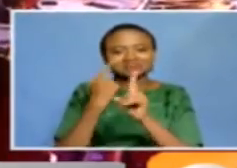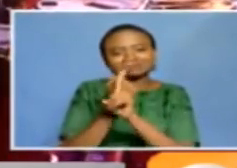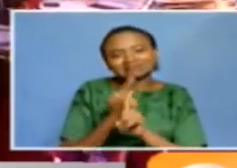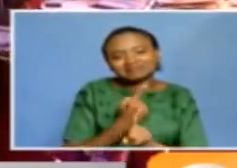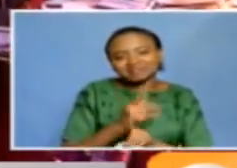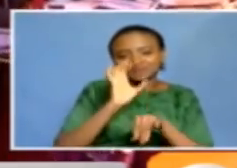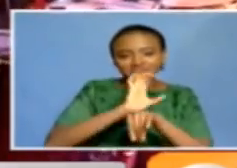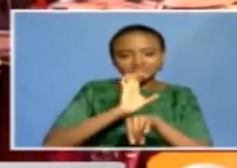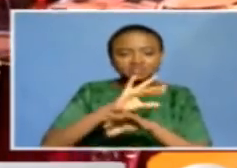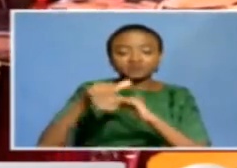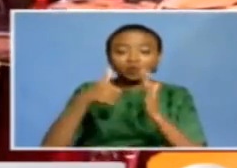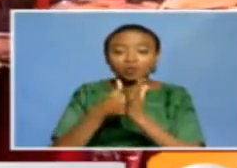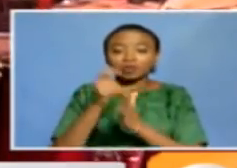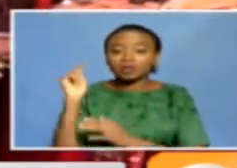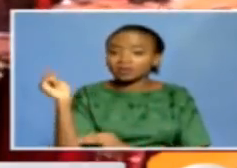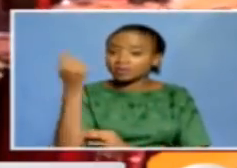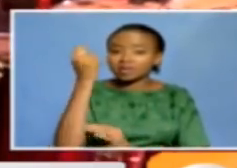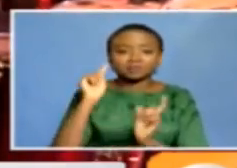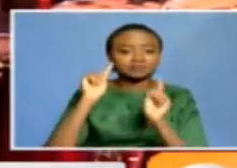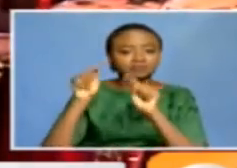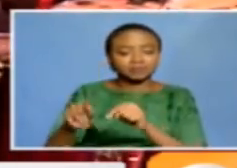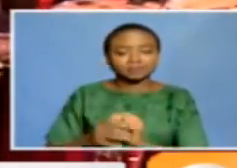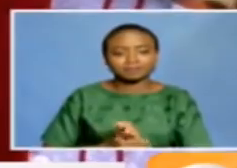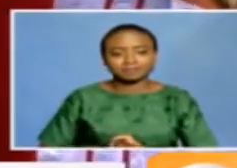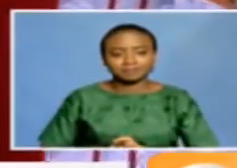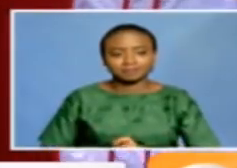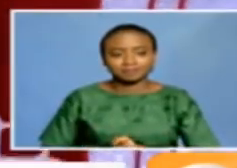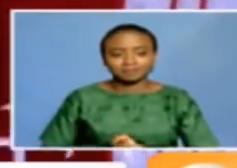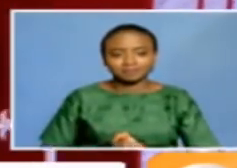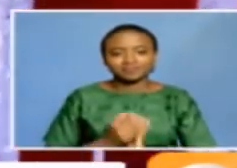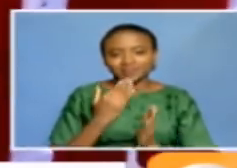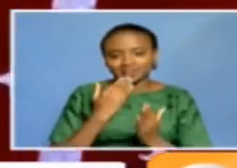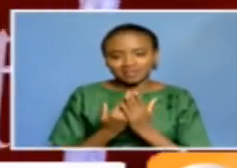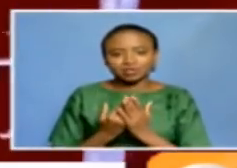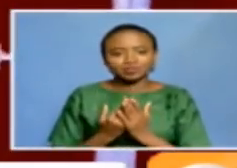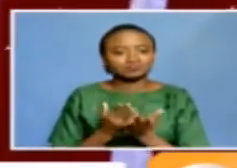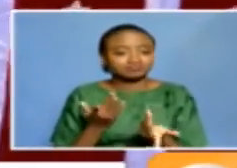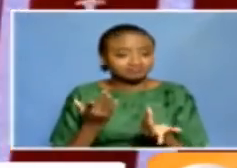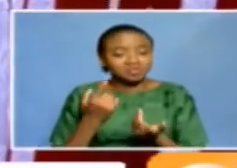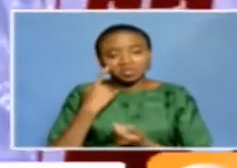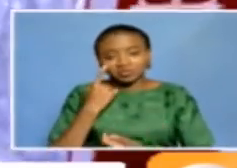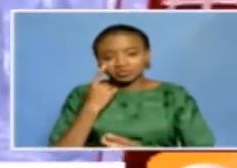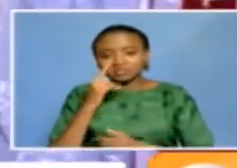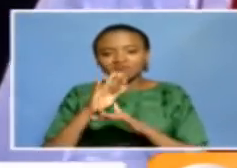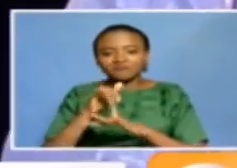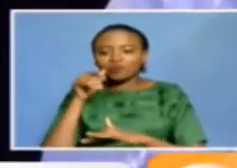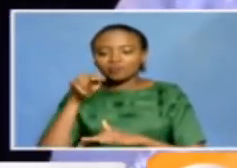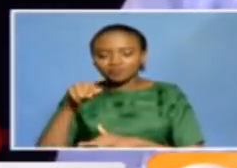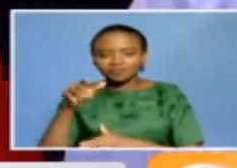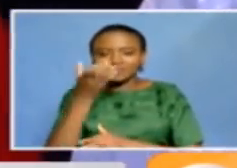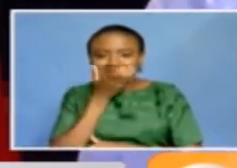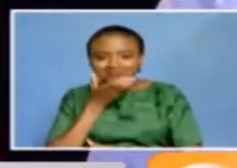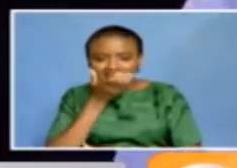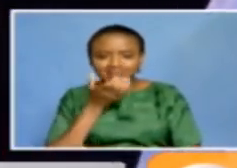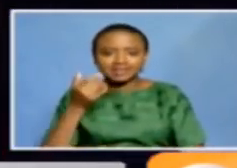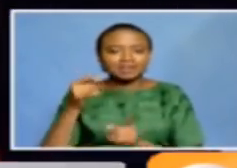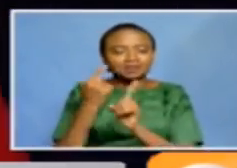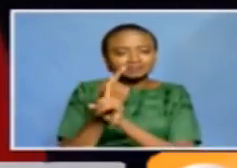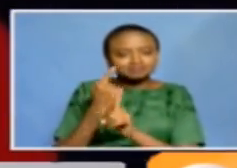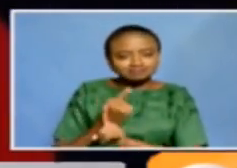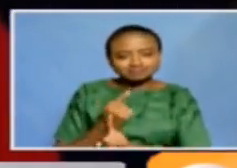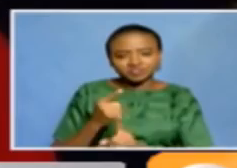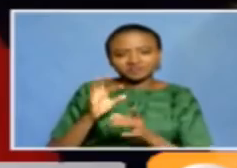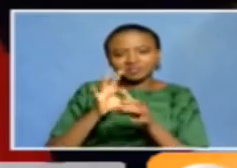for all Kenyans. Thank you. All right, like you've heard from Afraha Stadium, the spirit of